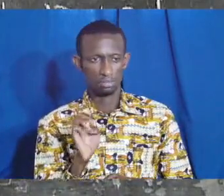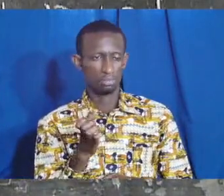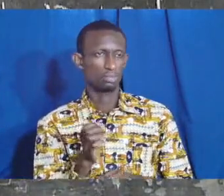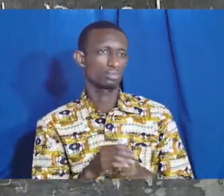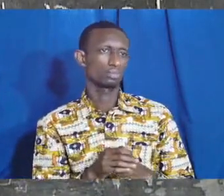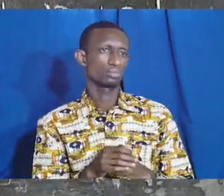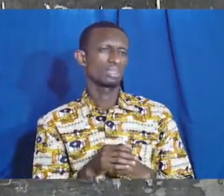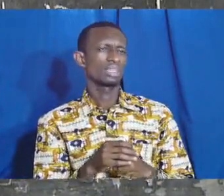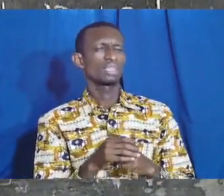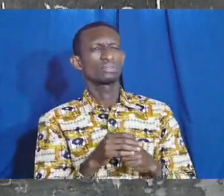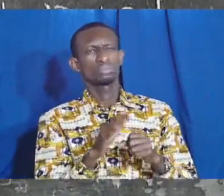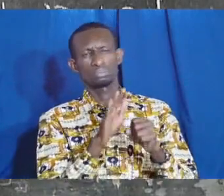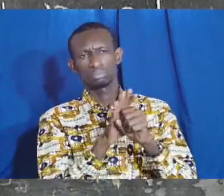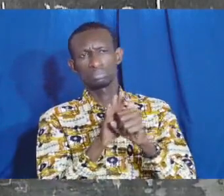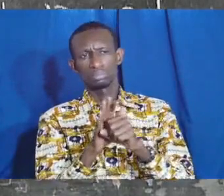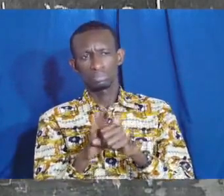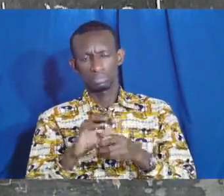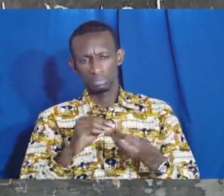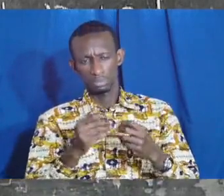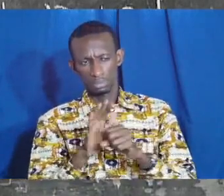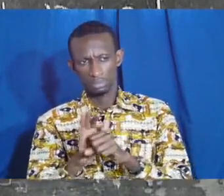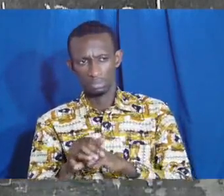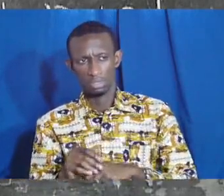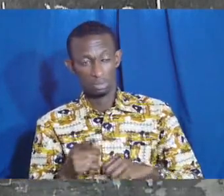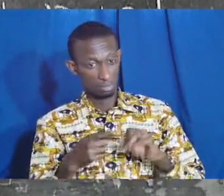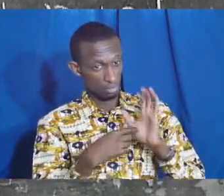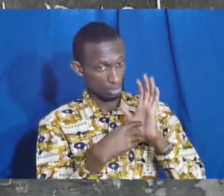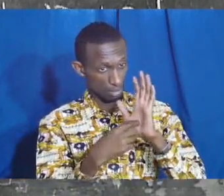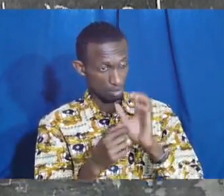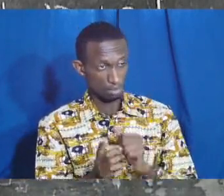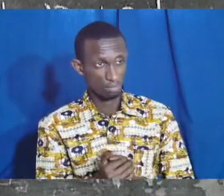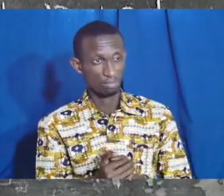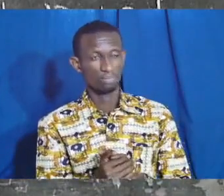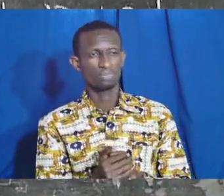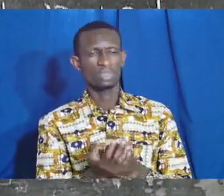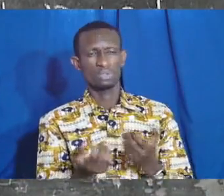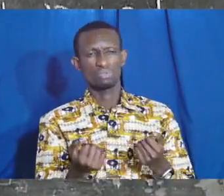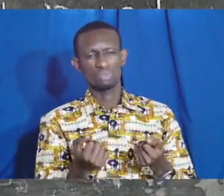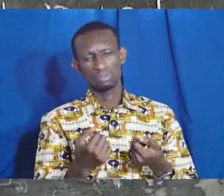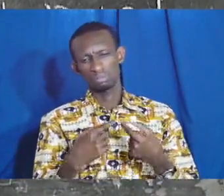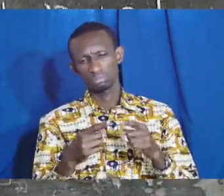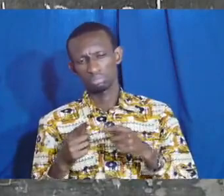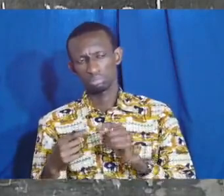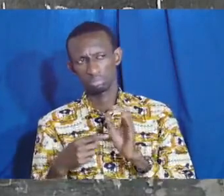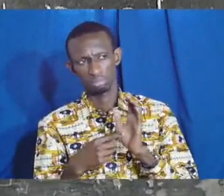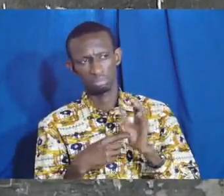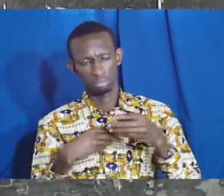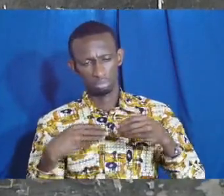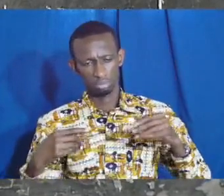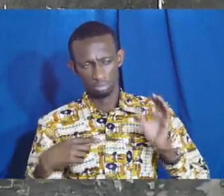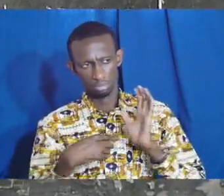are a number of characteristics that indicates enzymes. We have a number of characteristics or number of